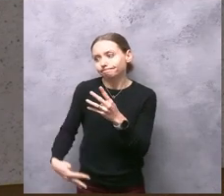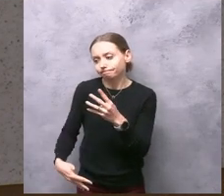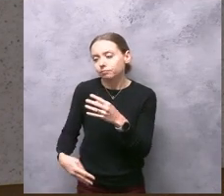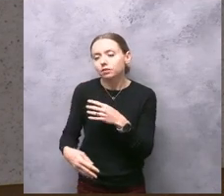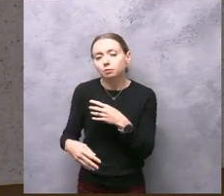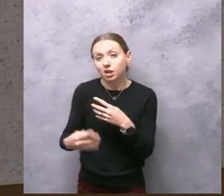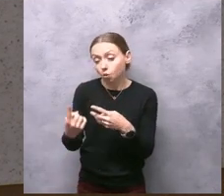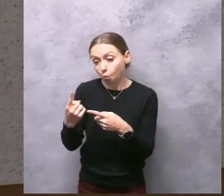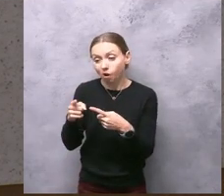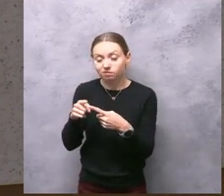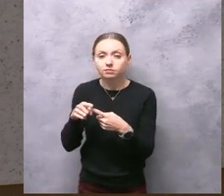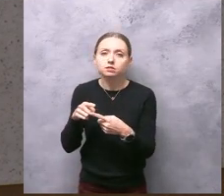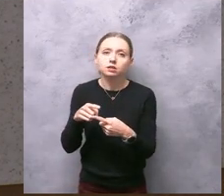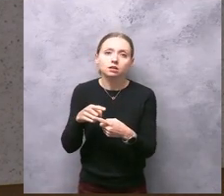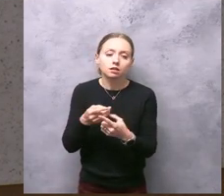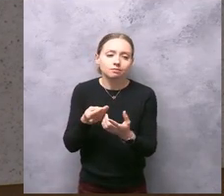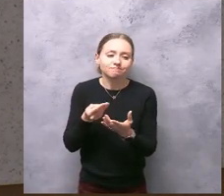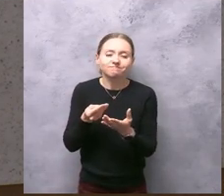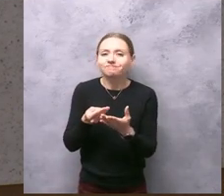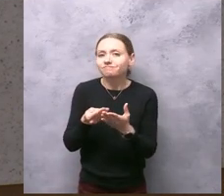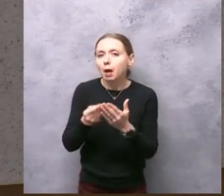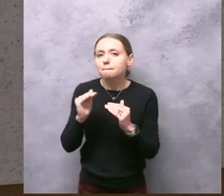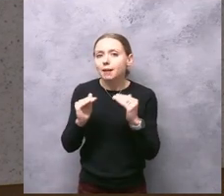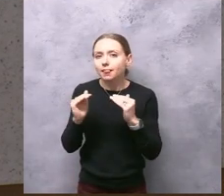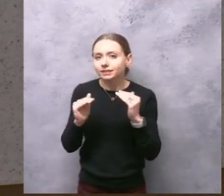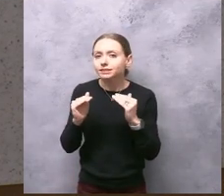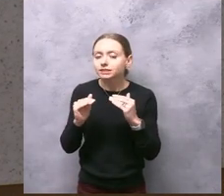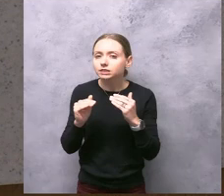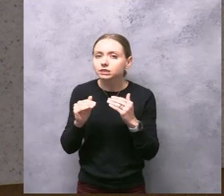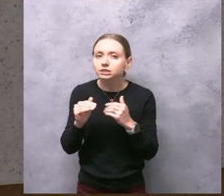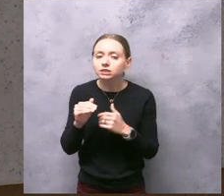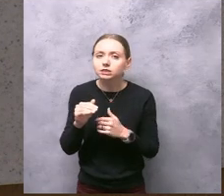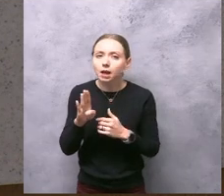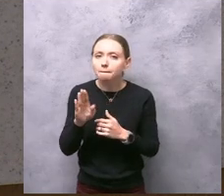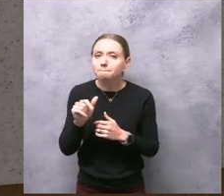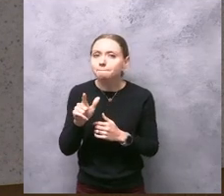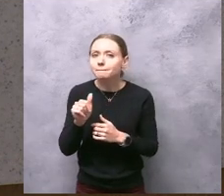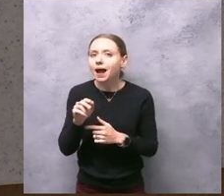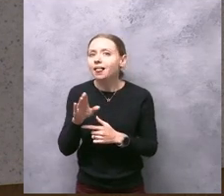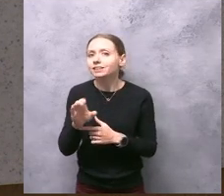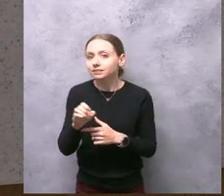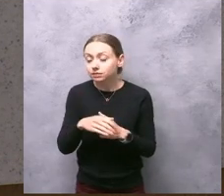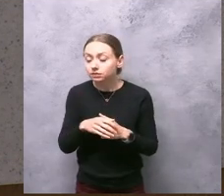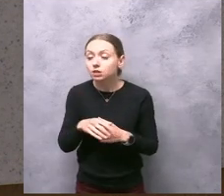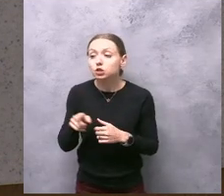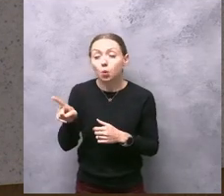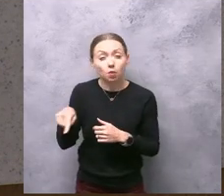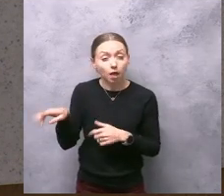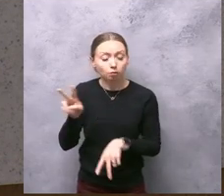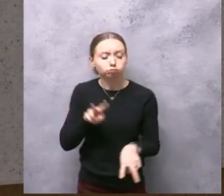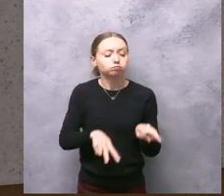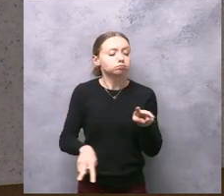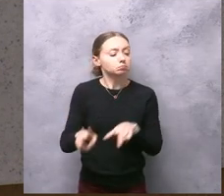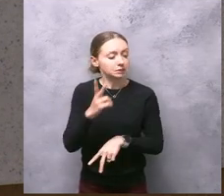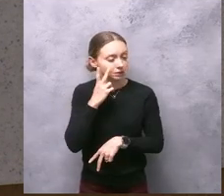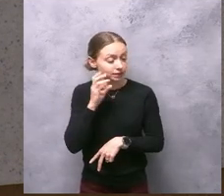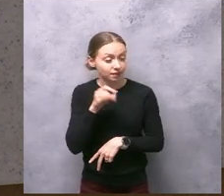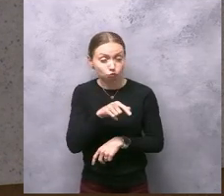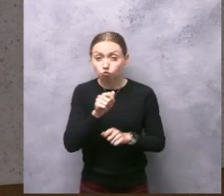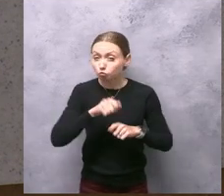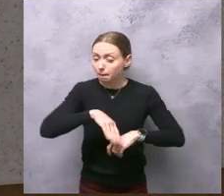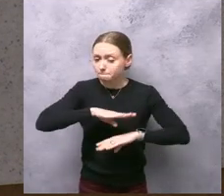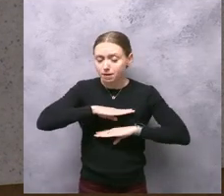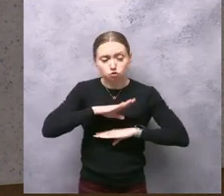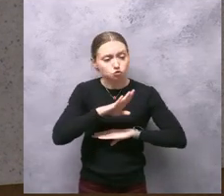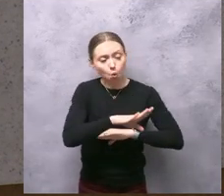them is fund balance. And so they look to see if they feel like you can meet your obligations, if you've got